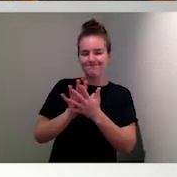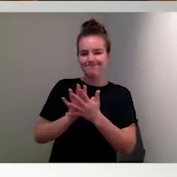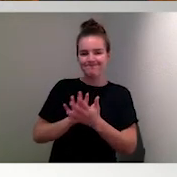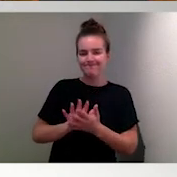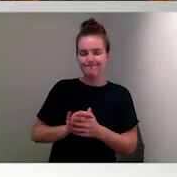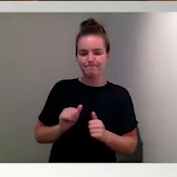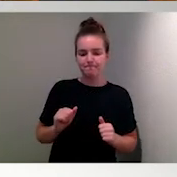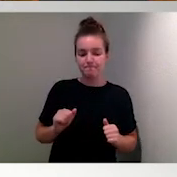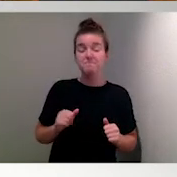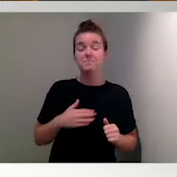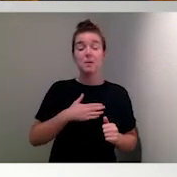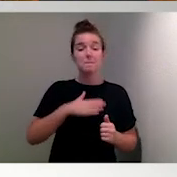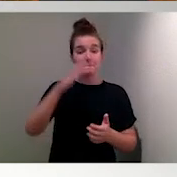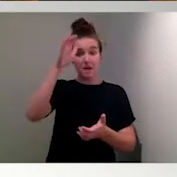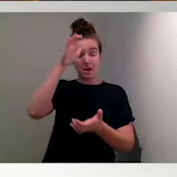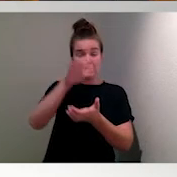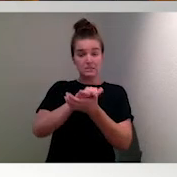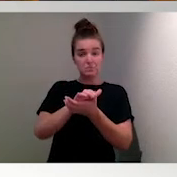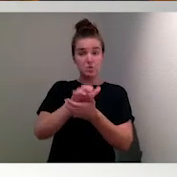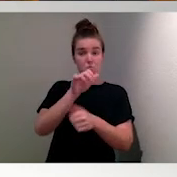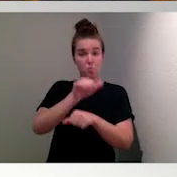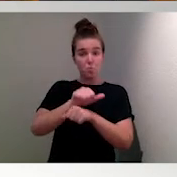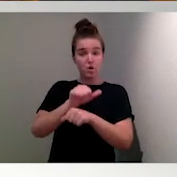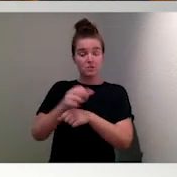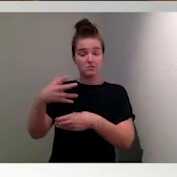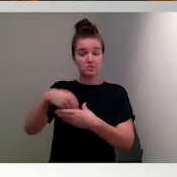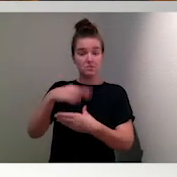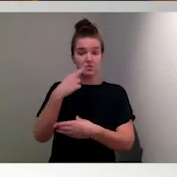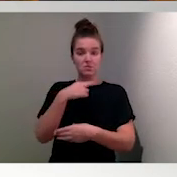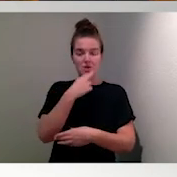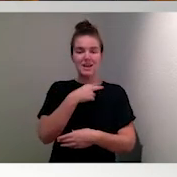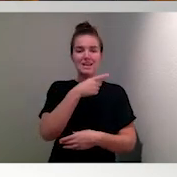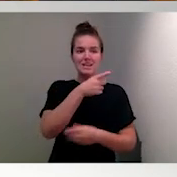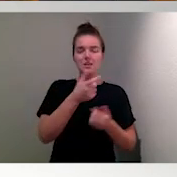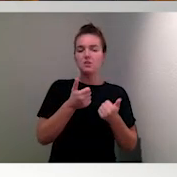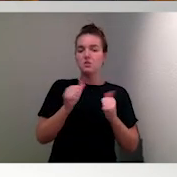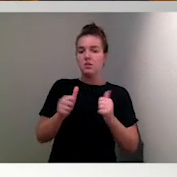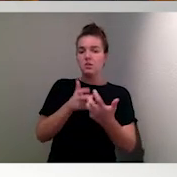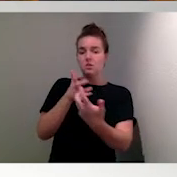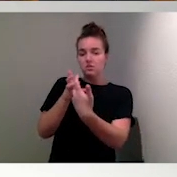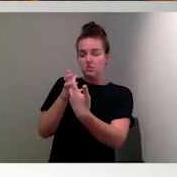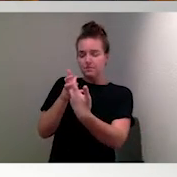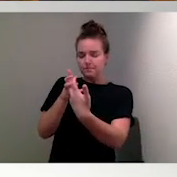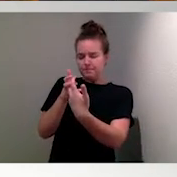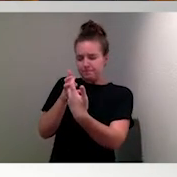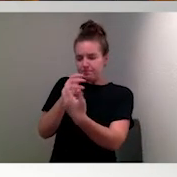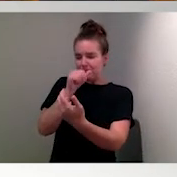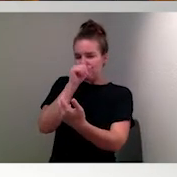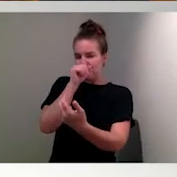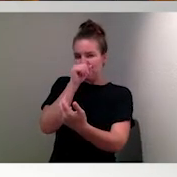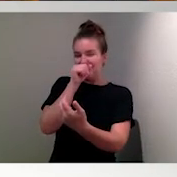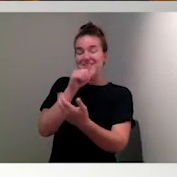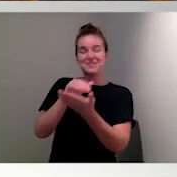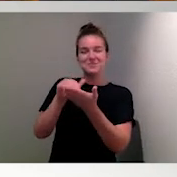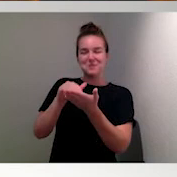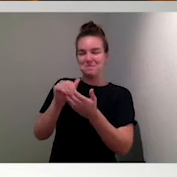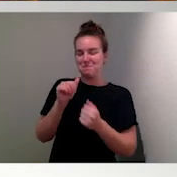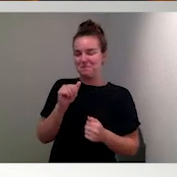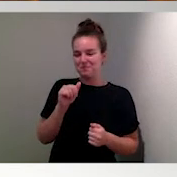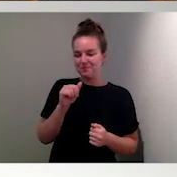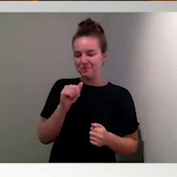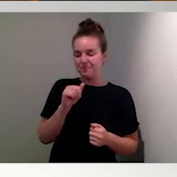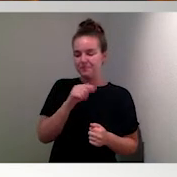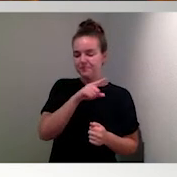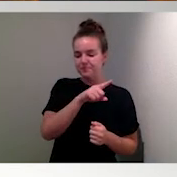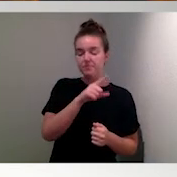heavier to the disability, and so does everybody else now in that restaurant because they're like, wow, this family has to go through so much. So